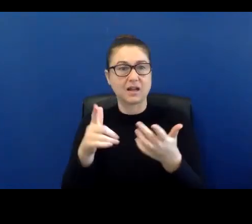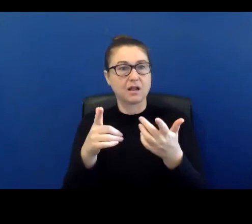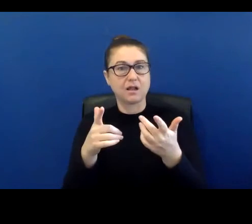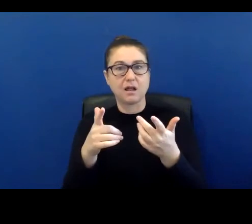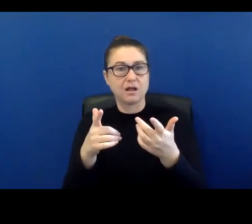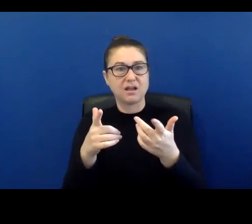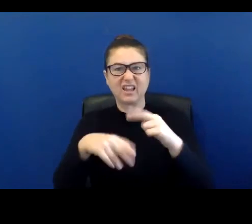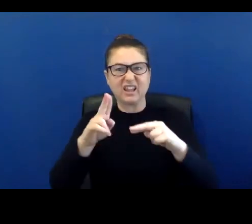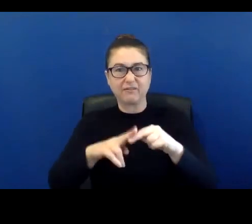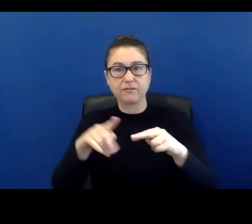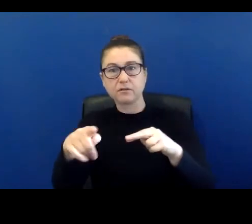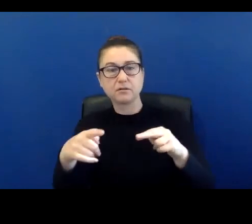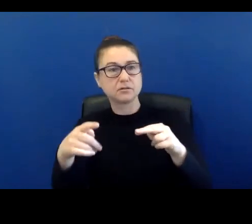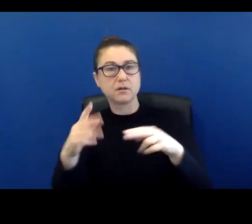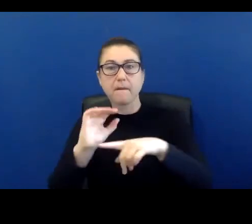necessarily English.